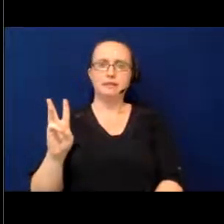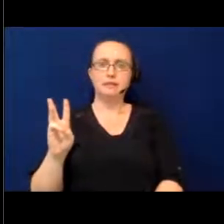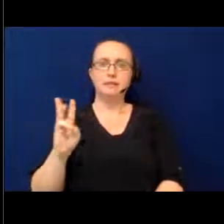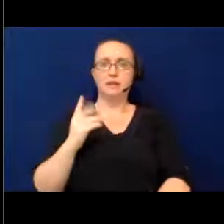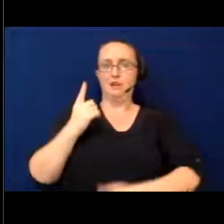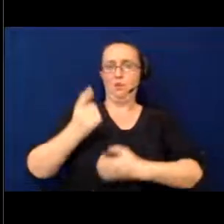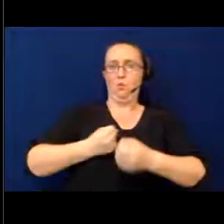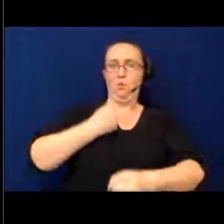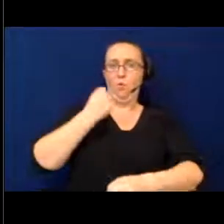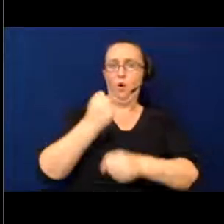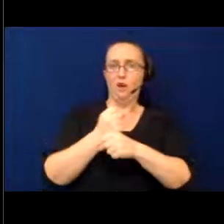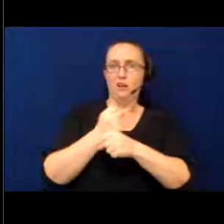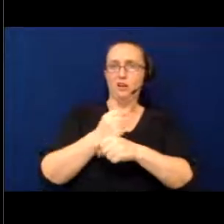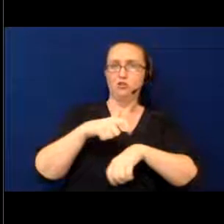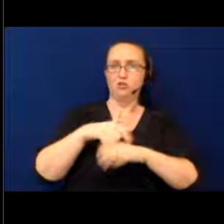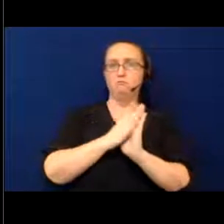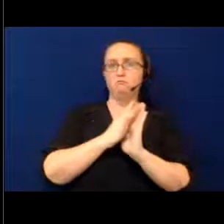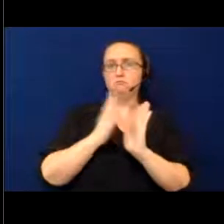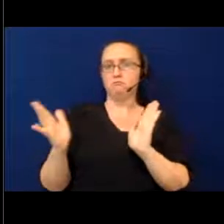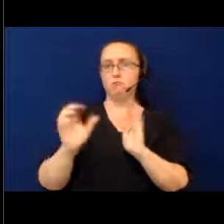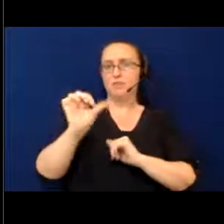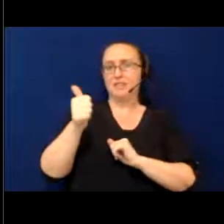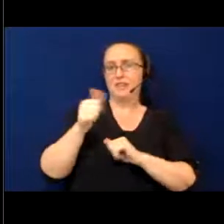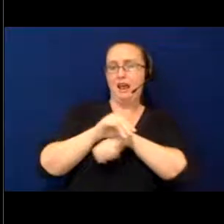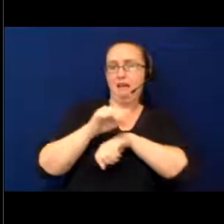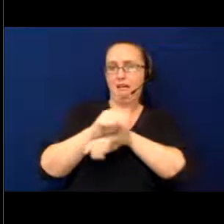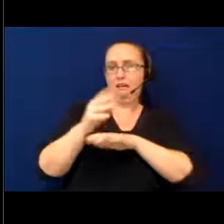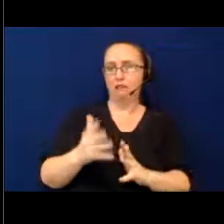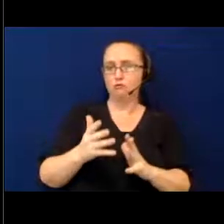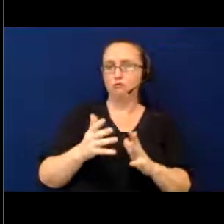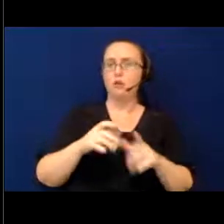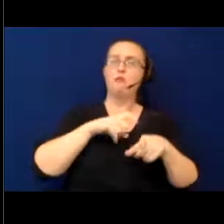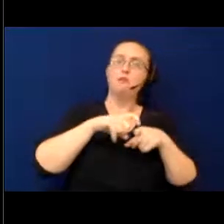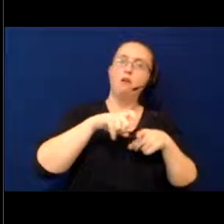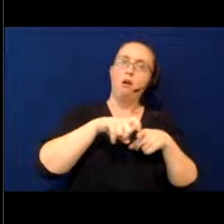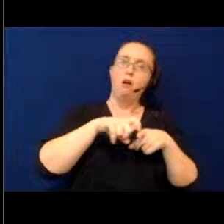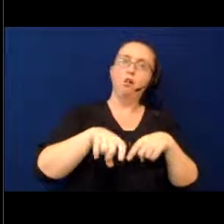period of time with 10 counselors, calls went from